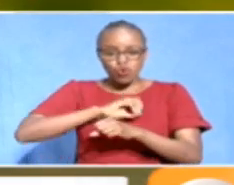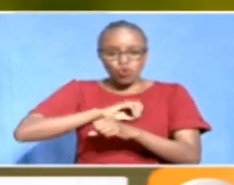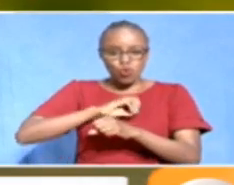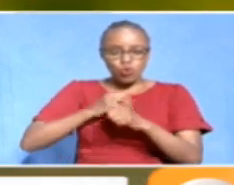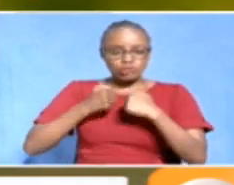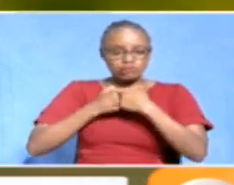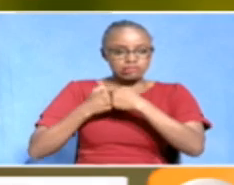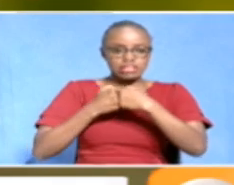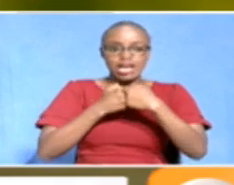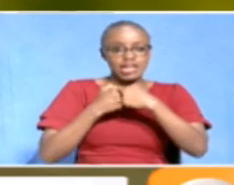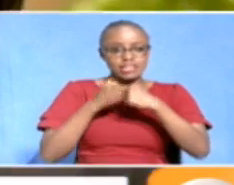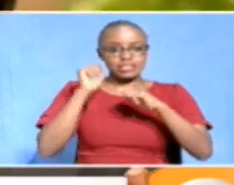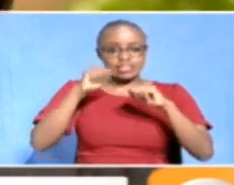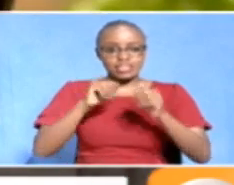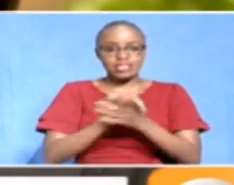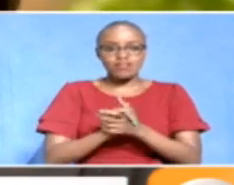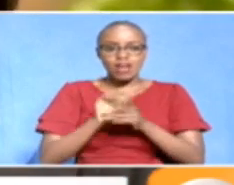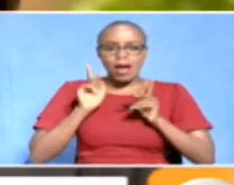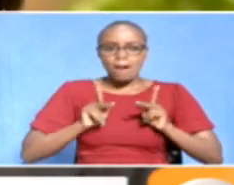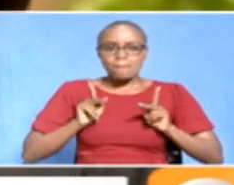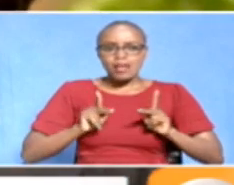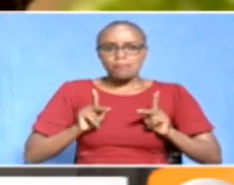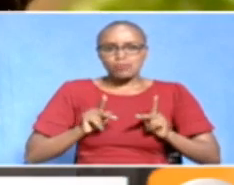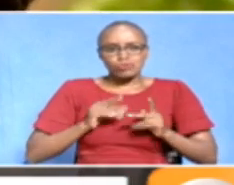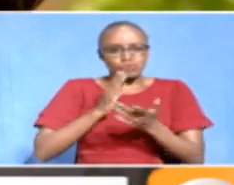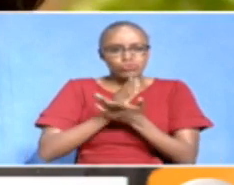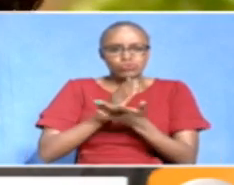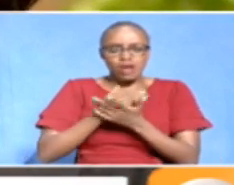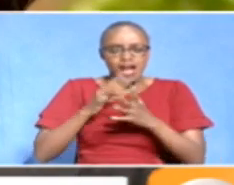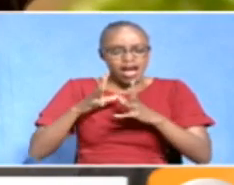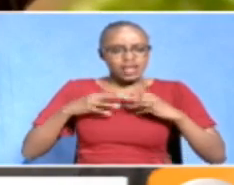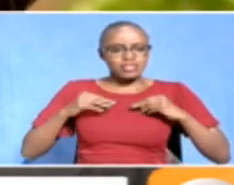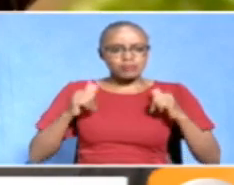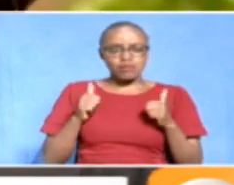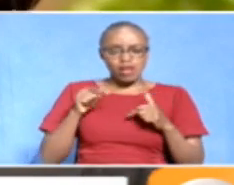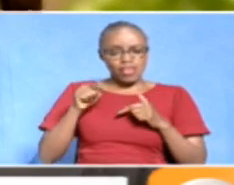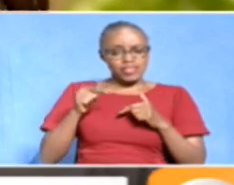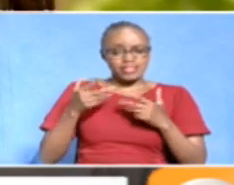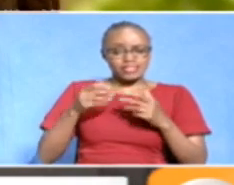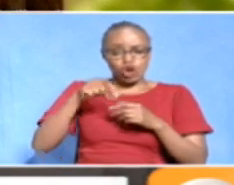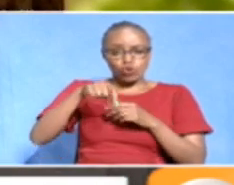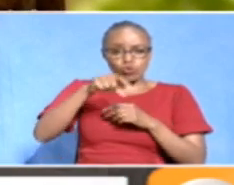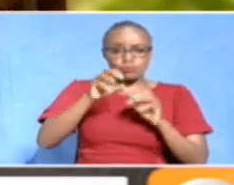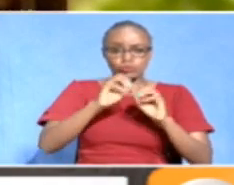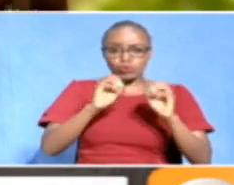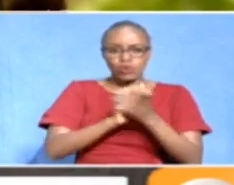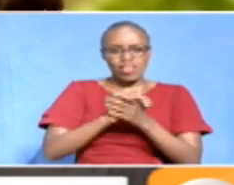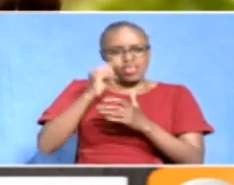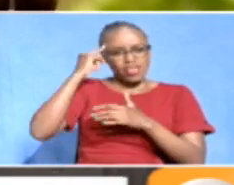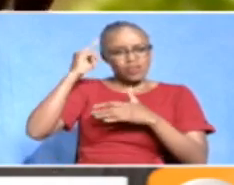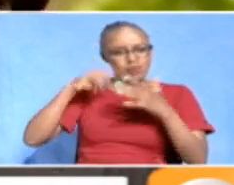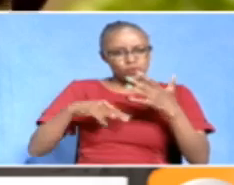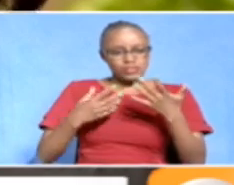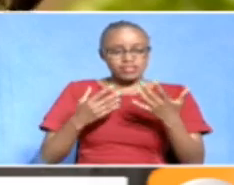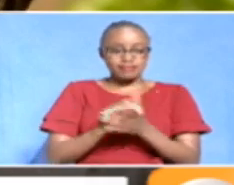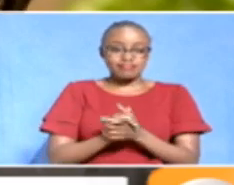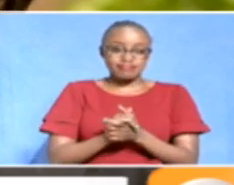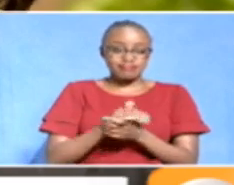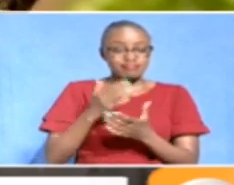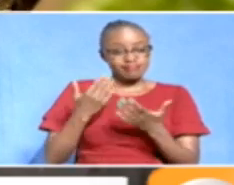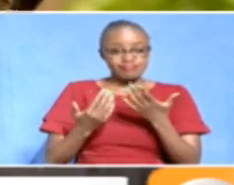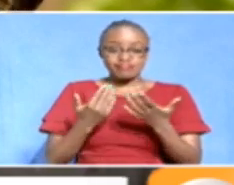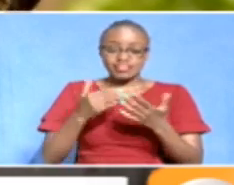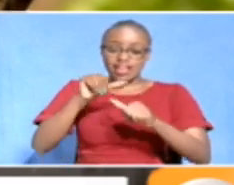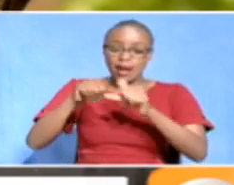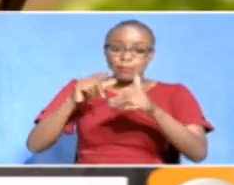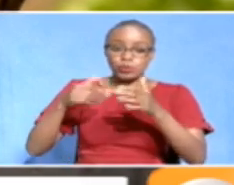of challenges. The people have not really yet accepted hydroponics. Yeah, they think... They think